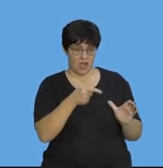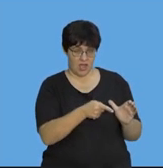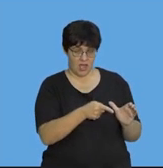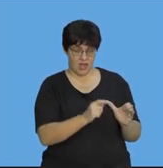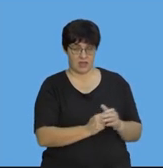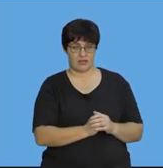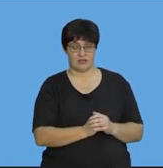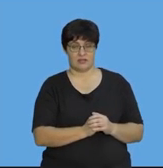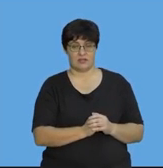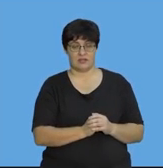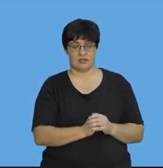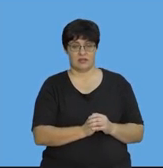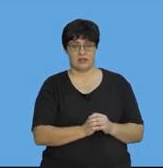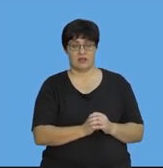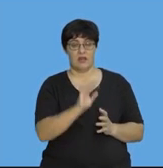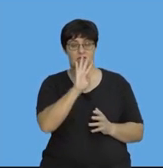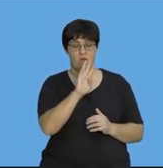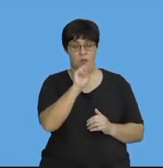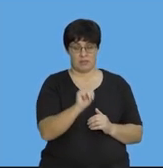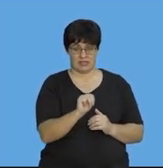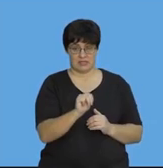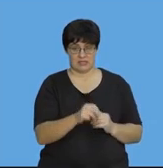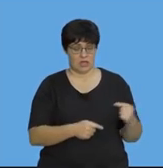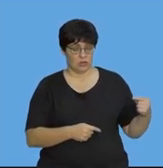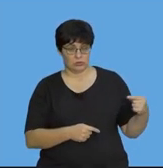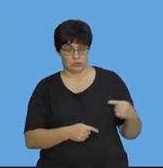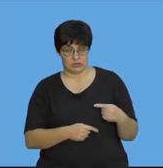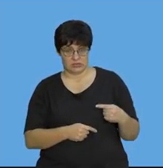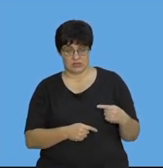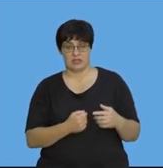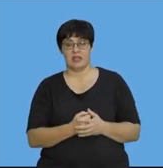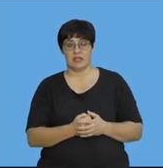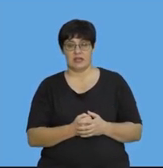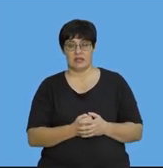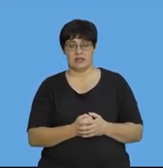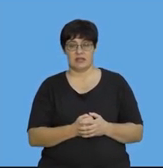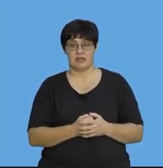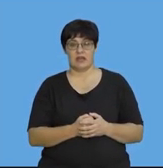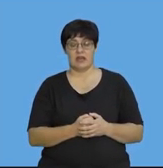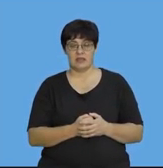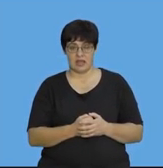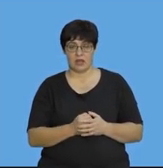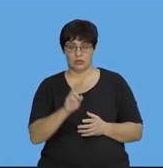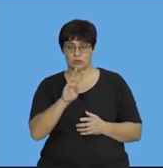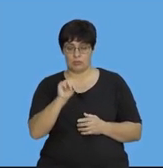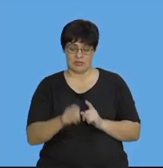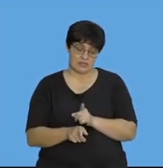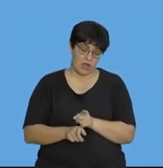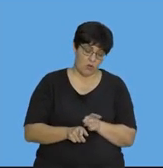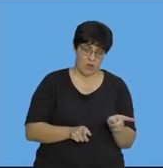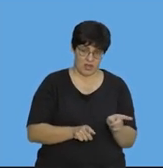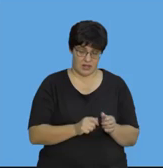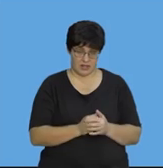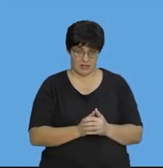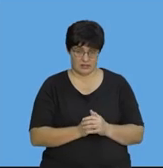going 4 meters towards the player and then is going 2 meters away from the player.